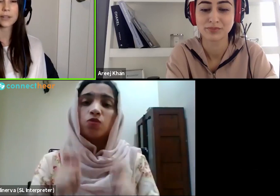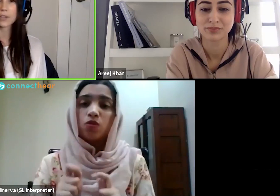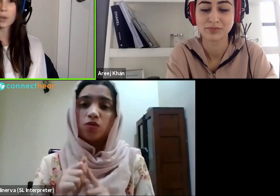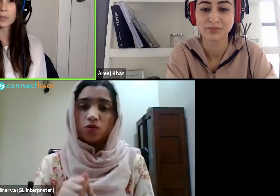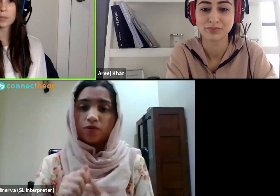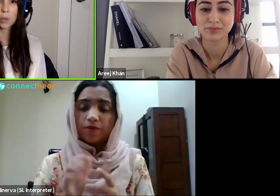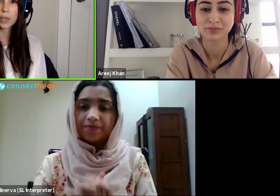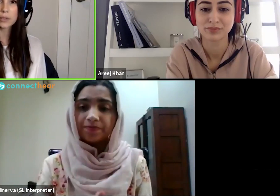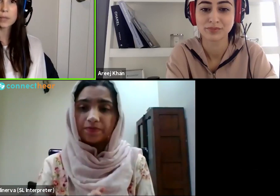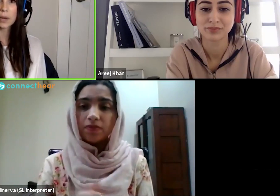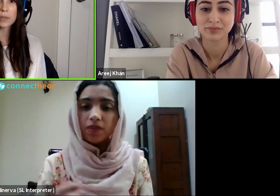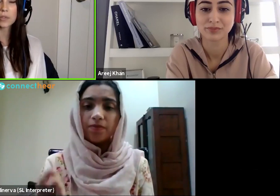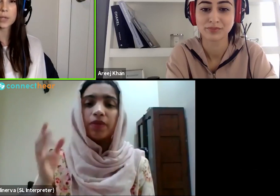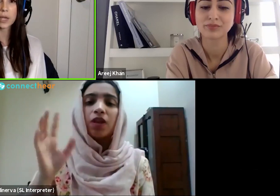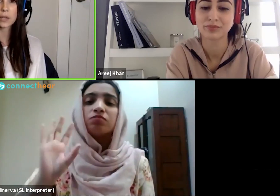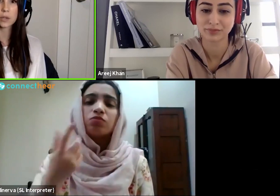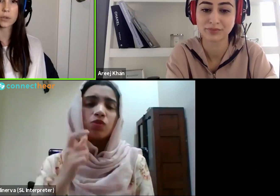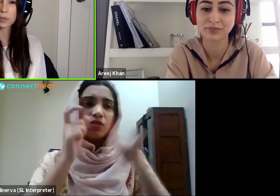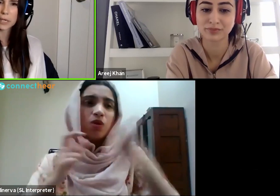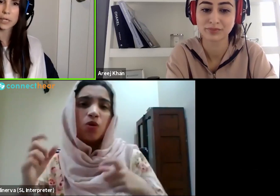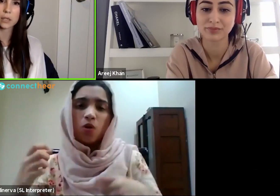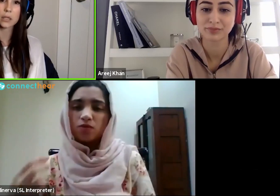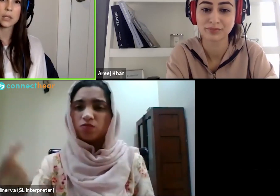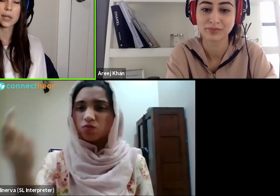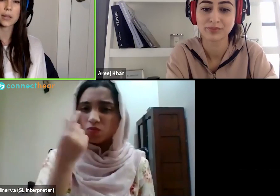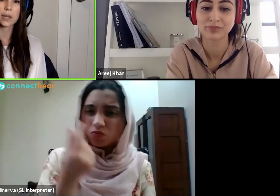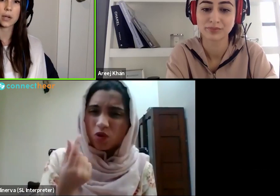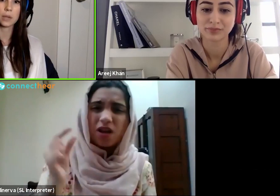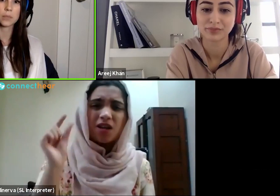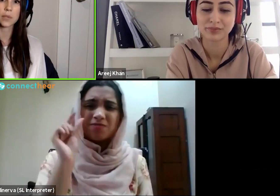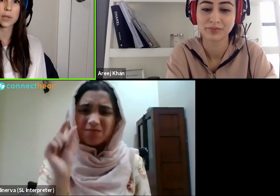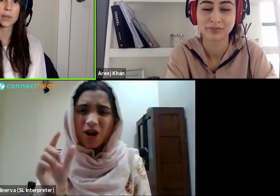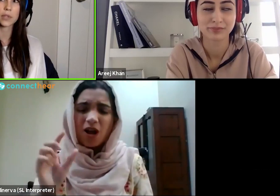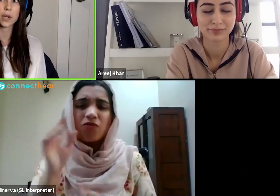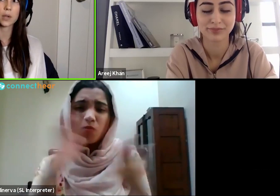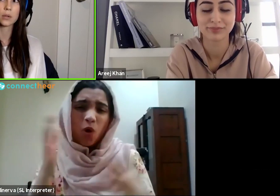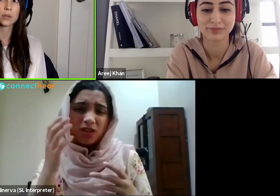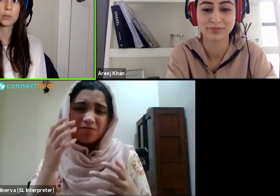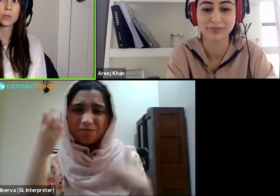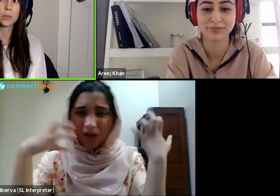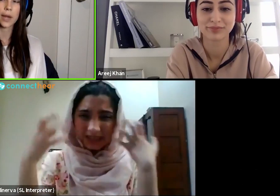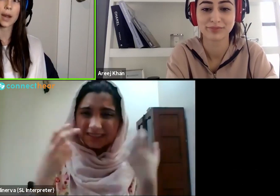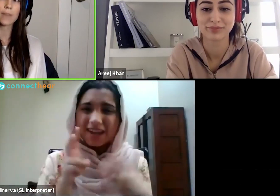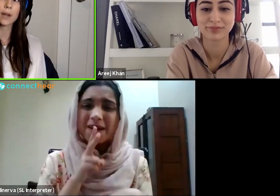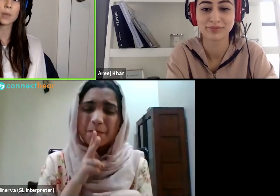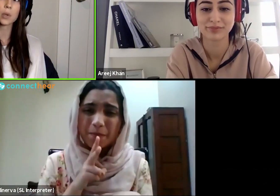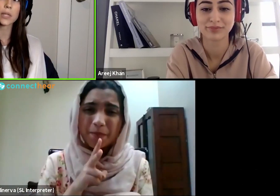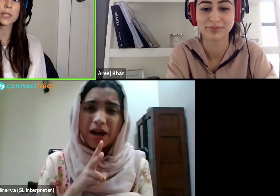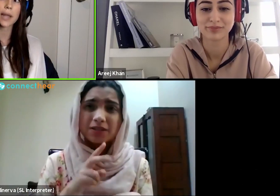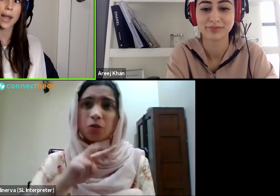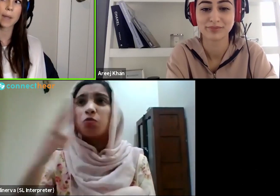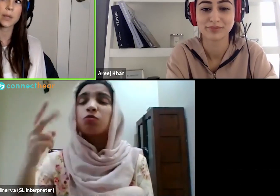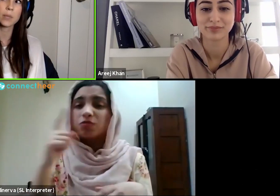I think there's always gonna be bullying sometimes just because girls are mean. And then sometimes, and I find